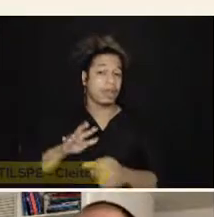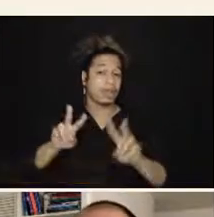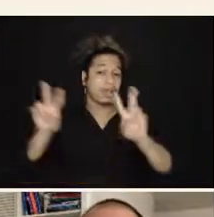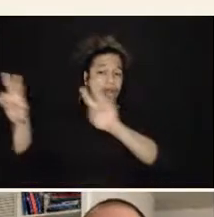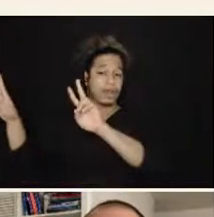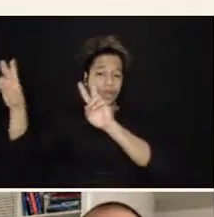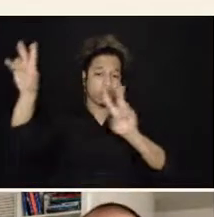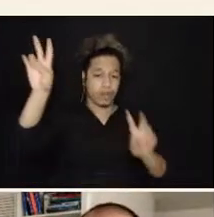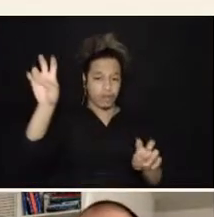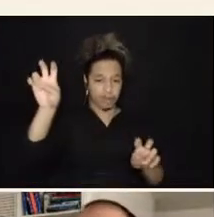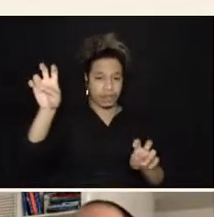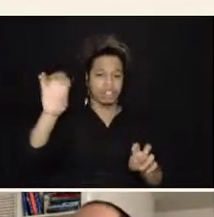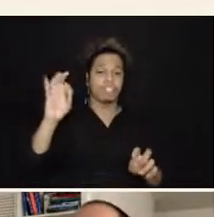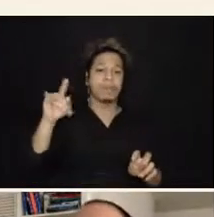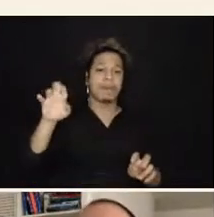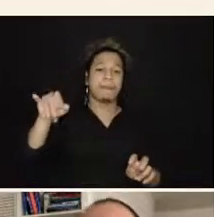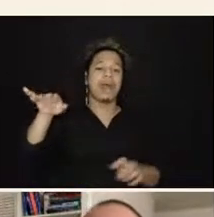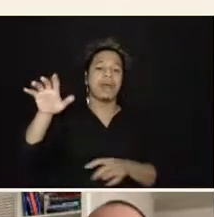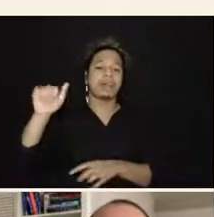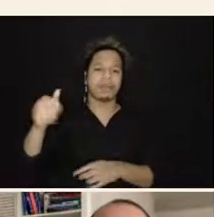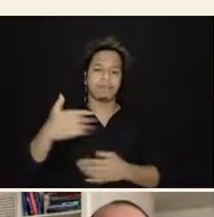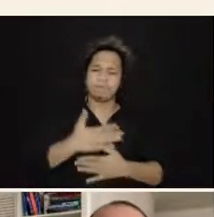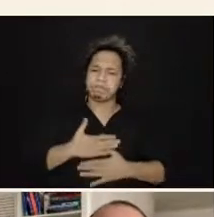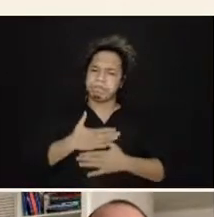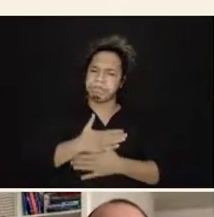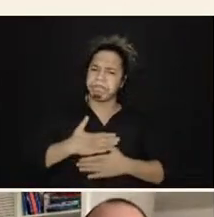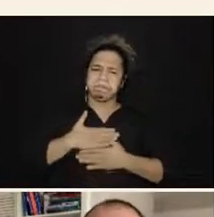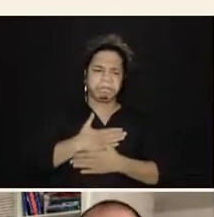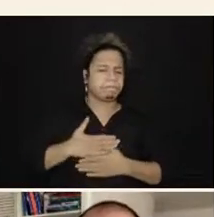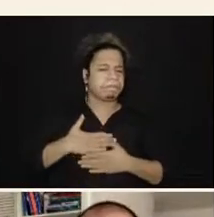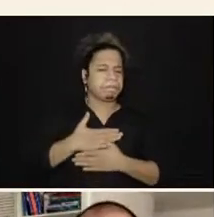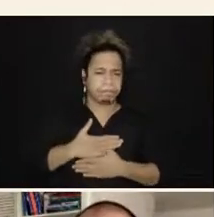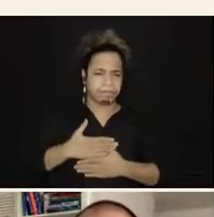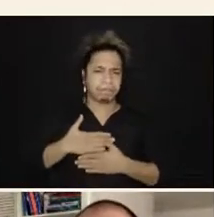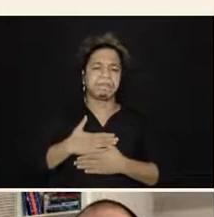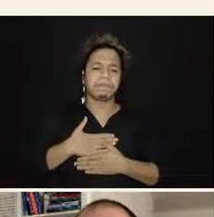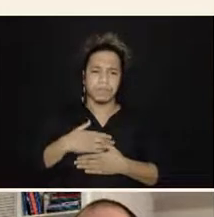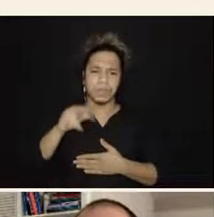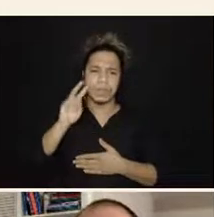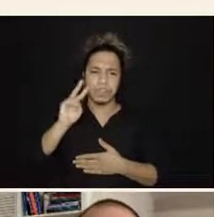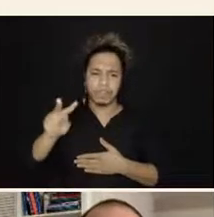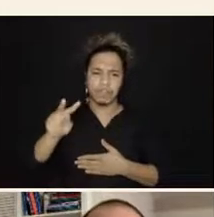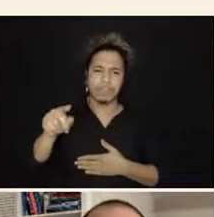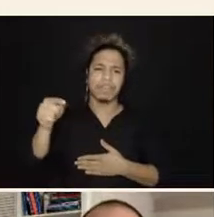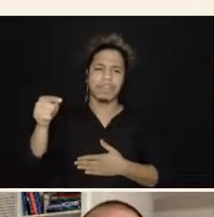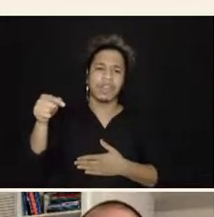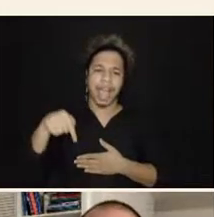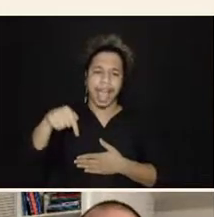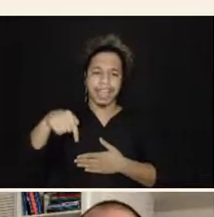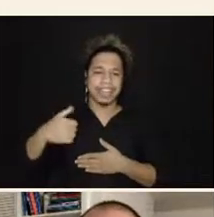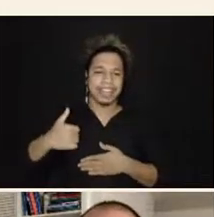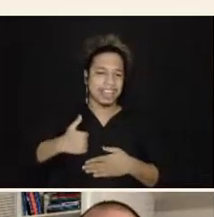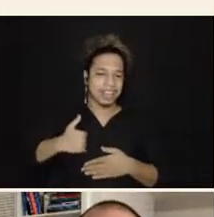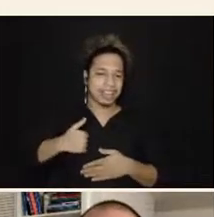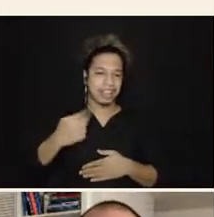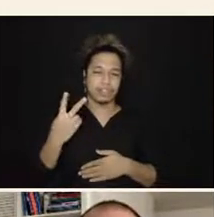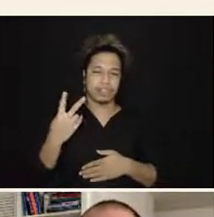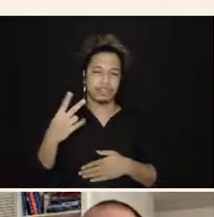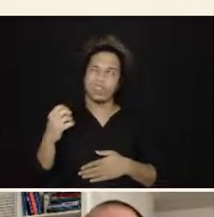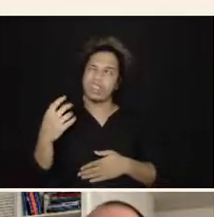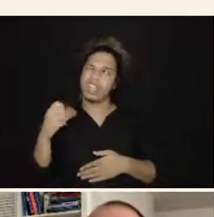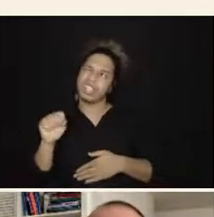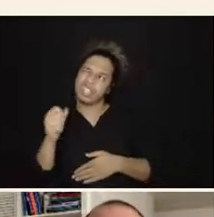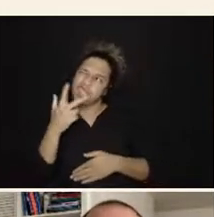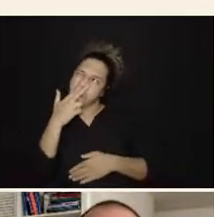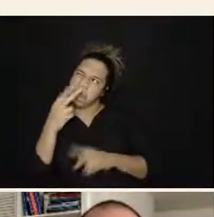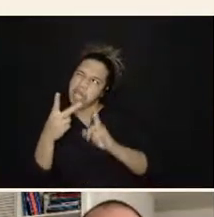Adichie, who I had the pleasure and the honor to see her live here in Vancouver in 2018, 2019, if I'm not